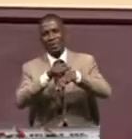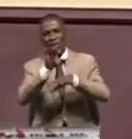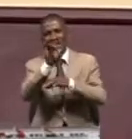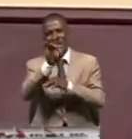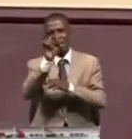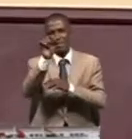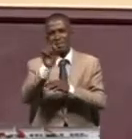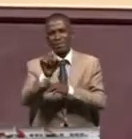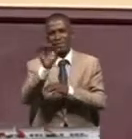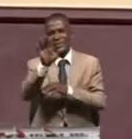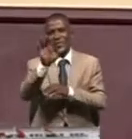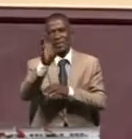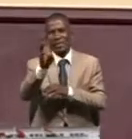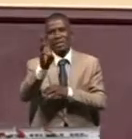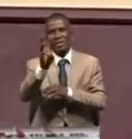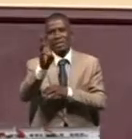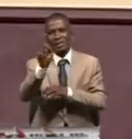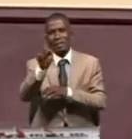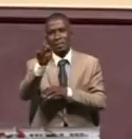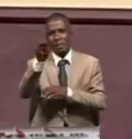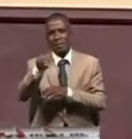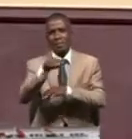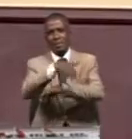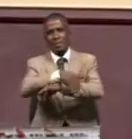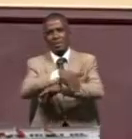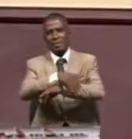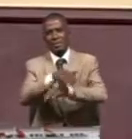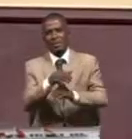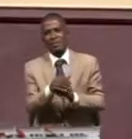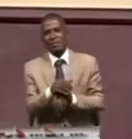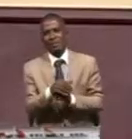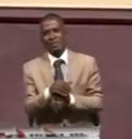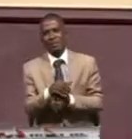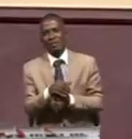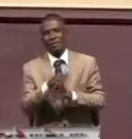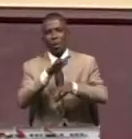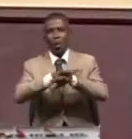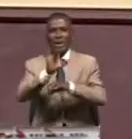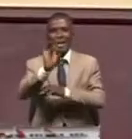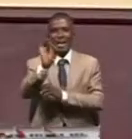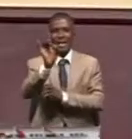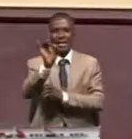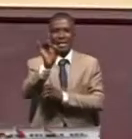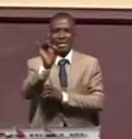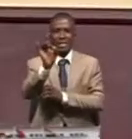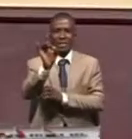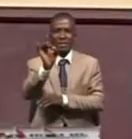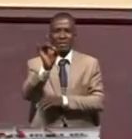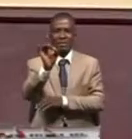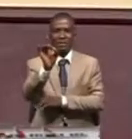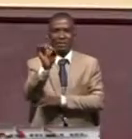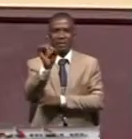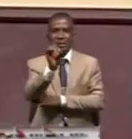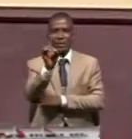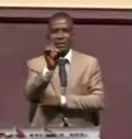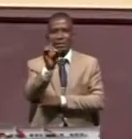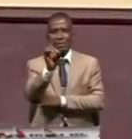8:56 p.m. on the 8th of